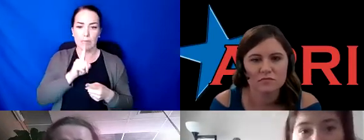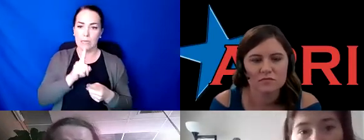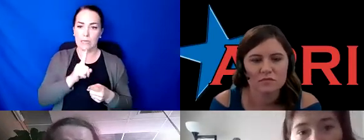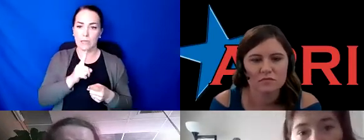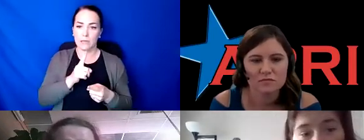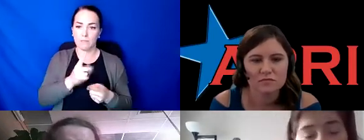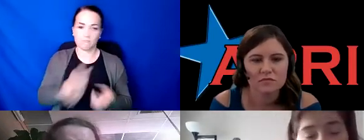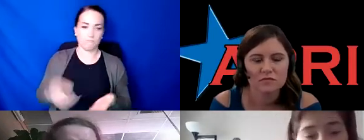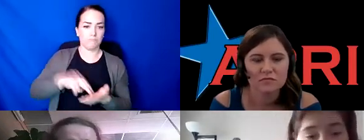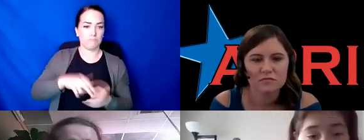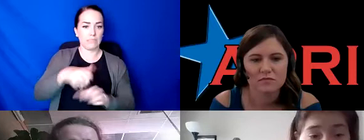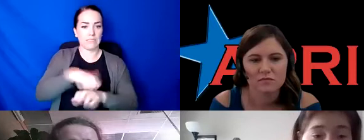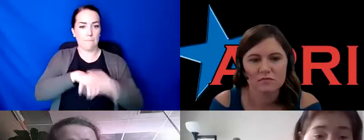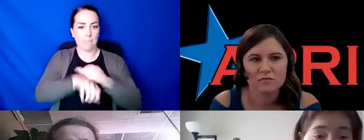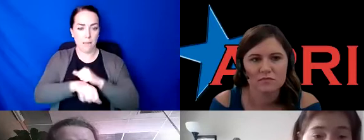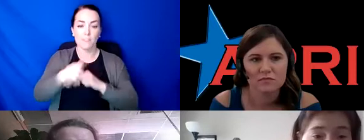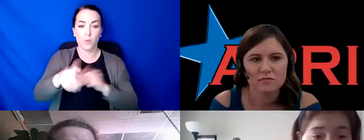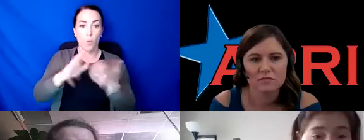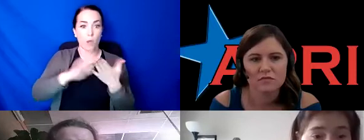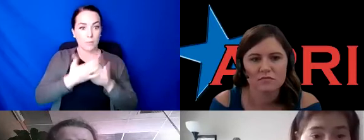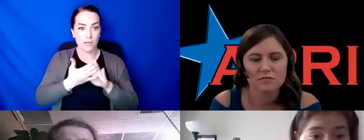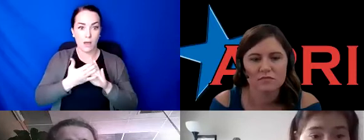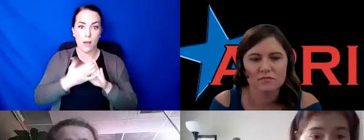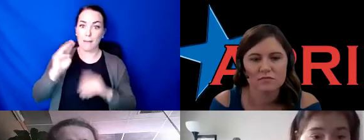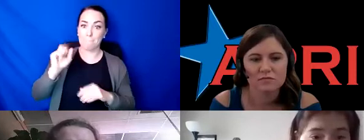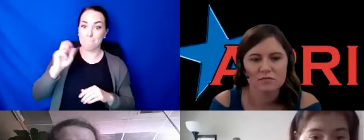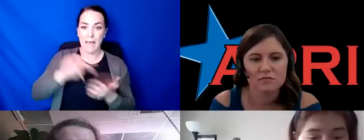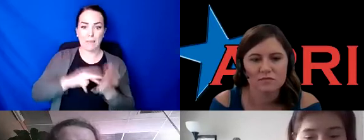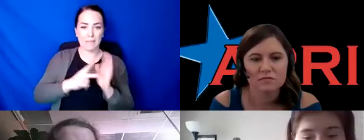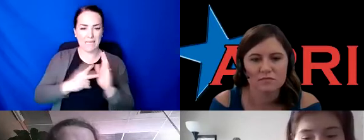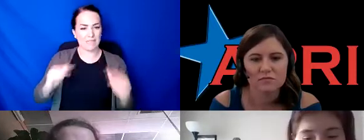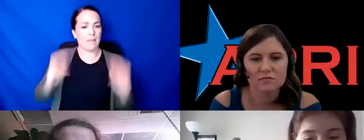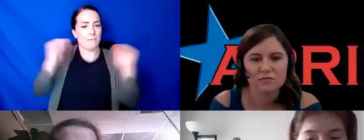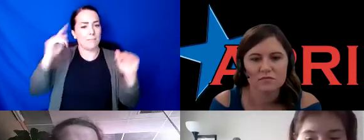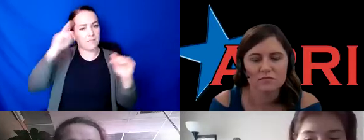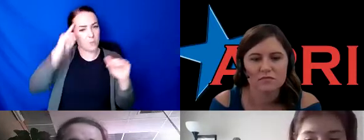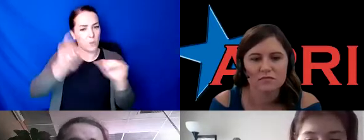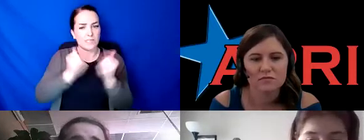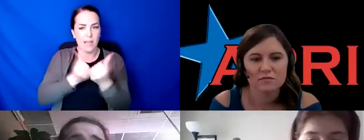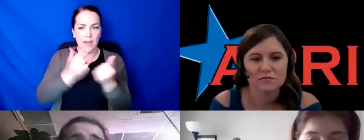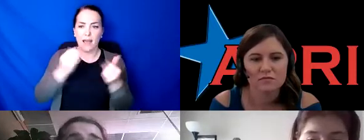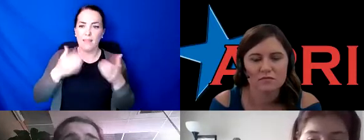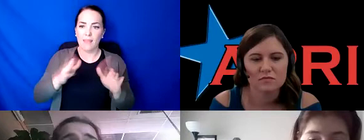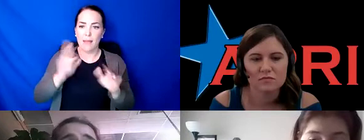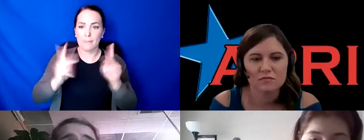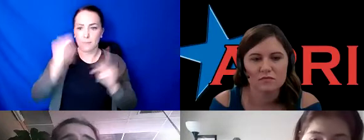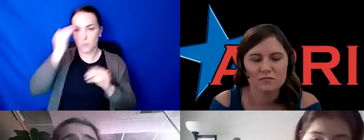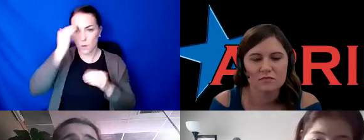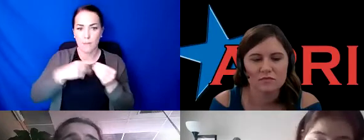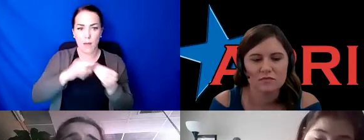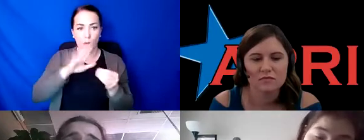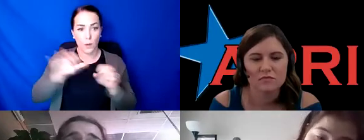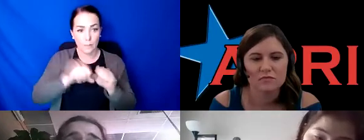to be a quote unquote man, step up, right, for society, and let people know about your abilities